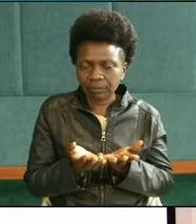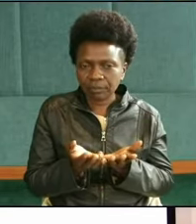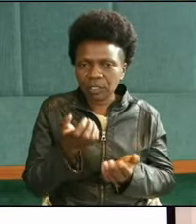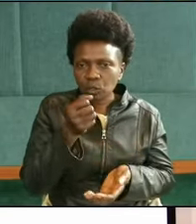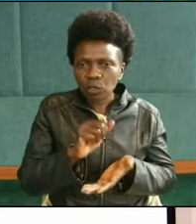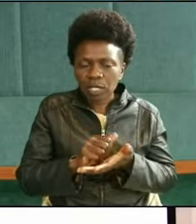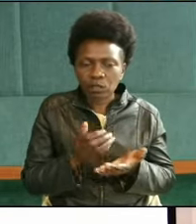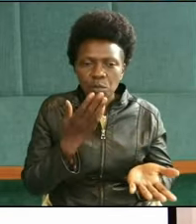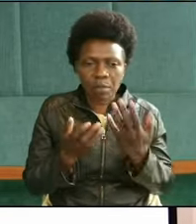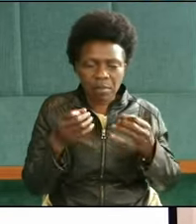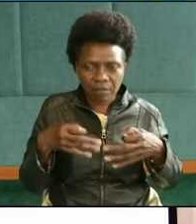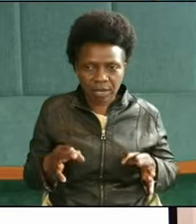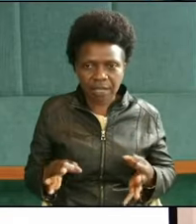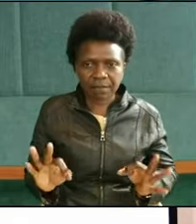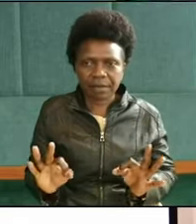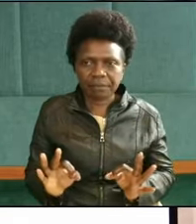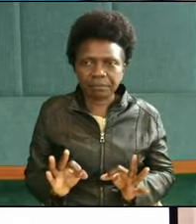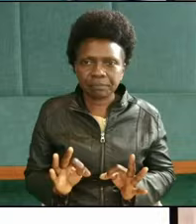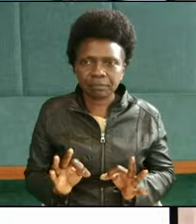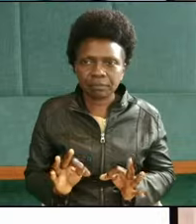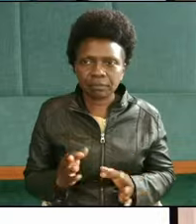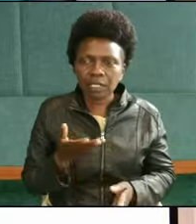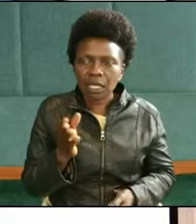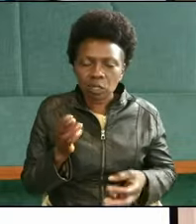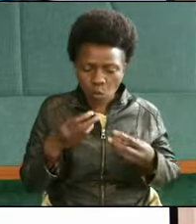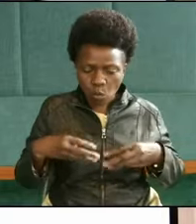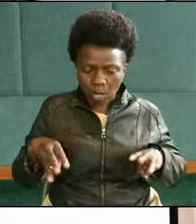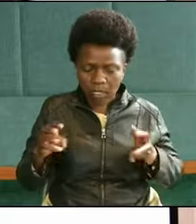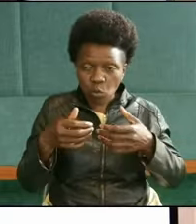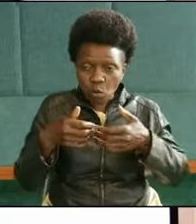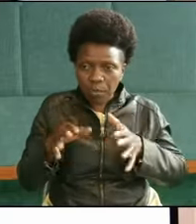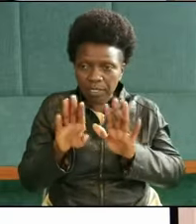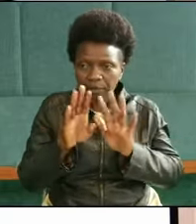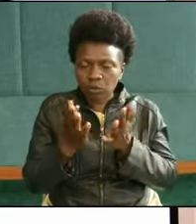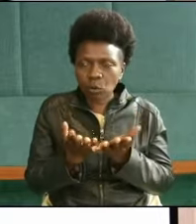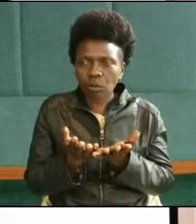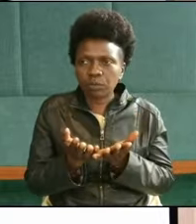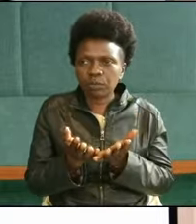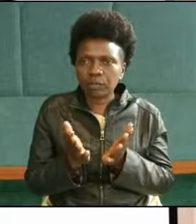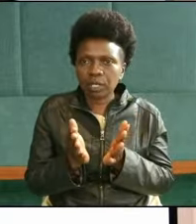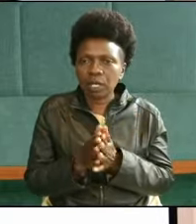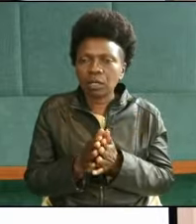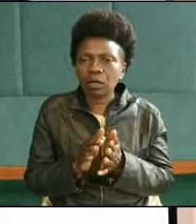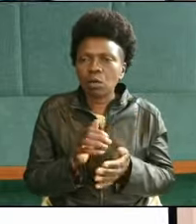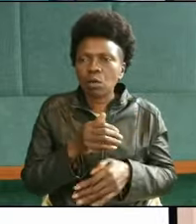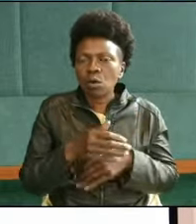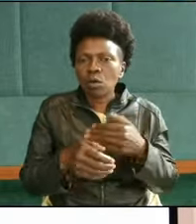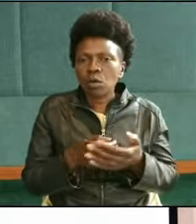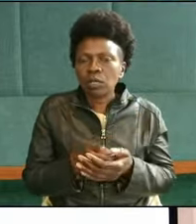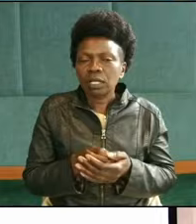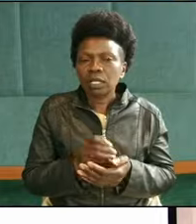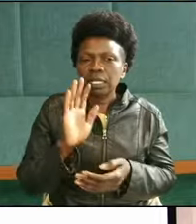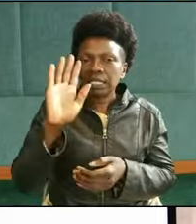so that you may be free. He is worthy to open the scroll and all its